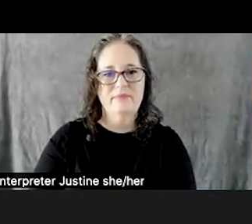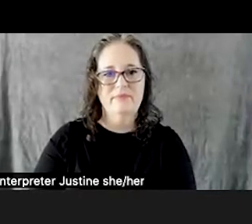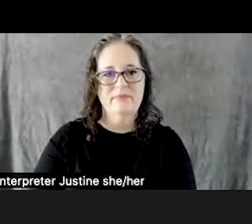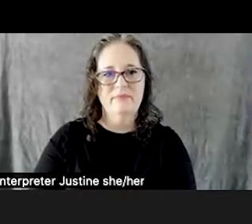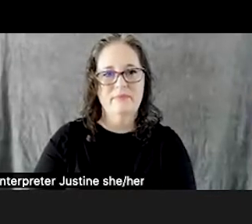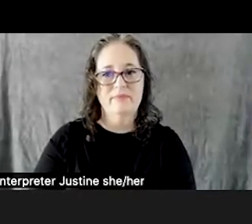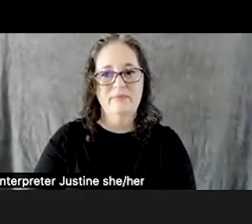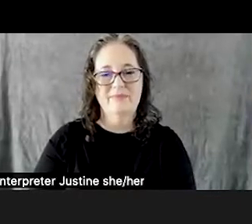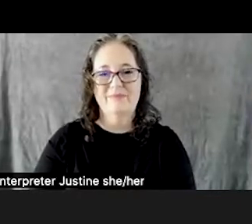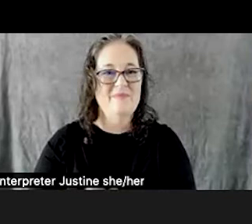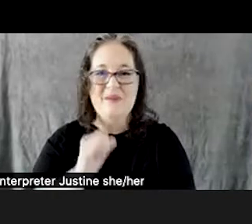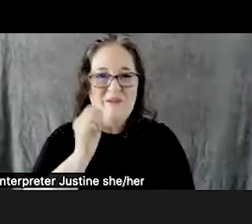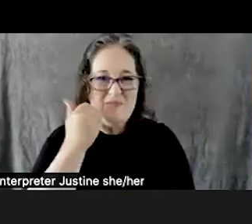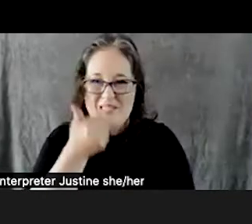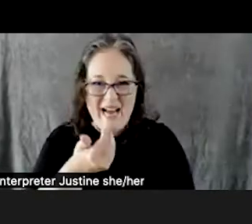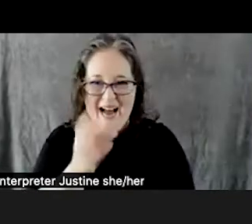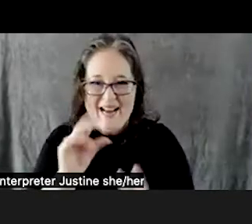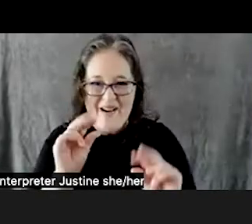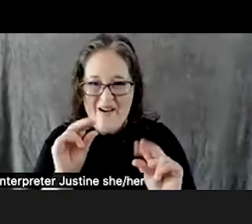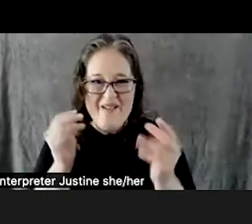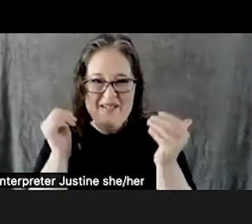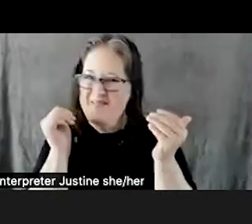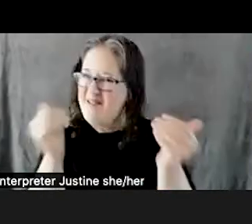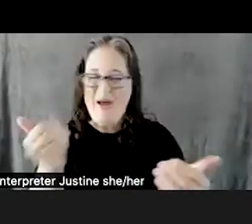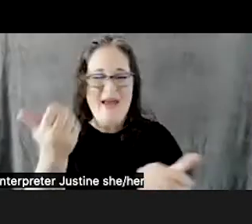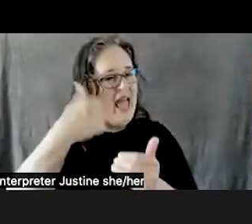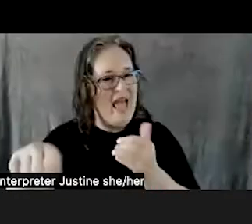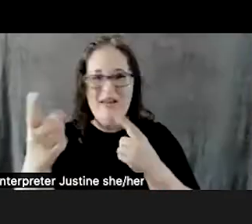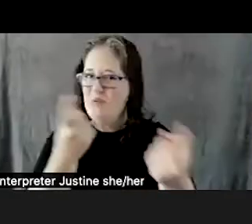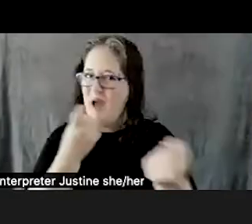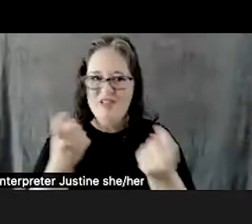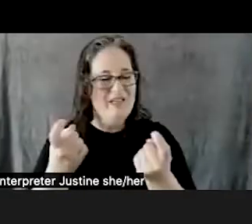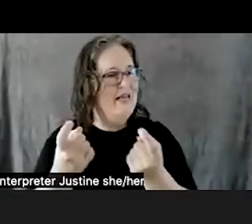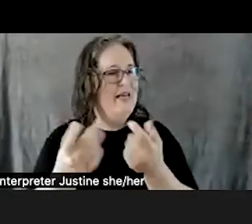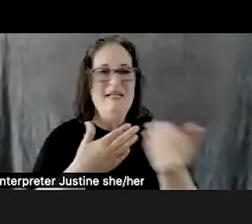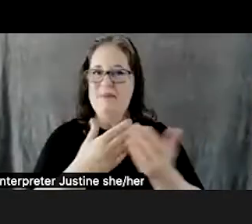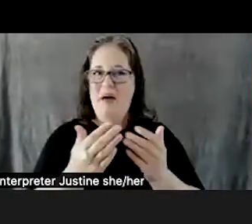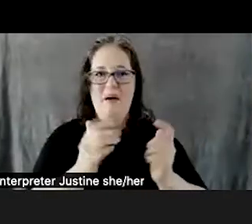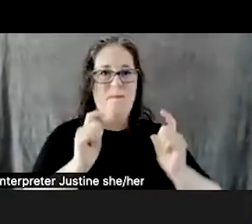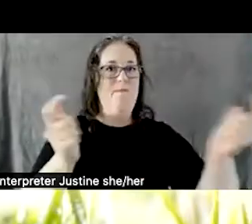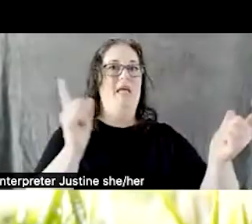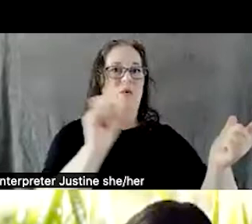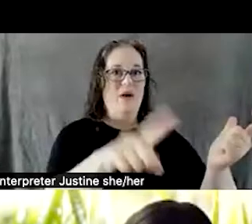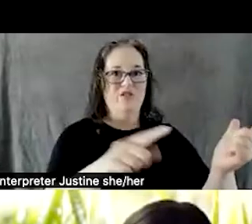No, don't be shy. Please ask any kind of question. There's no question too large or too small to ask.